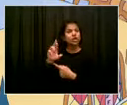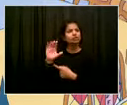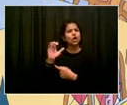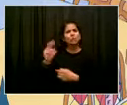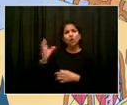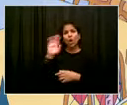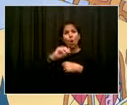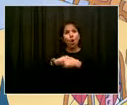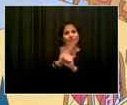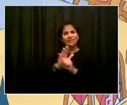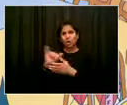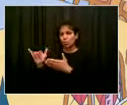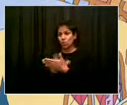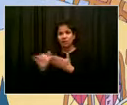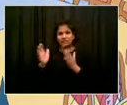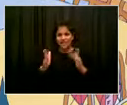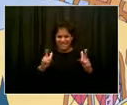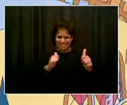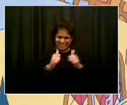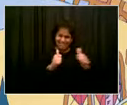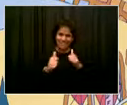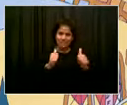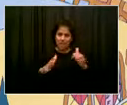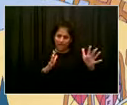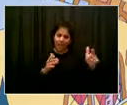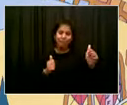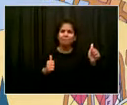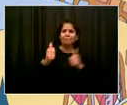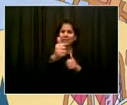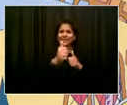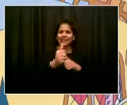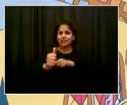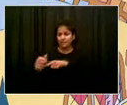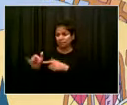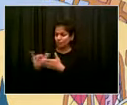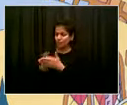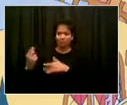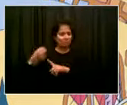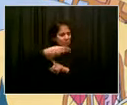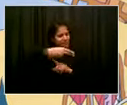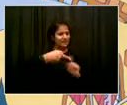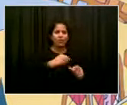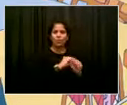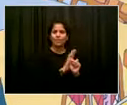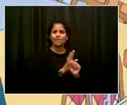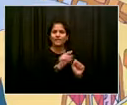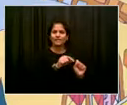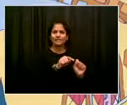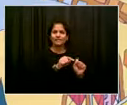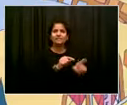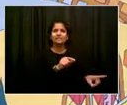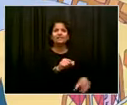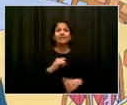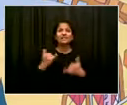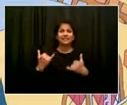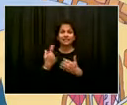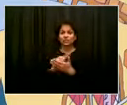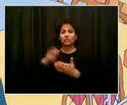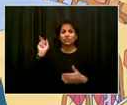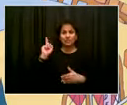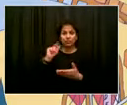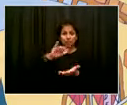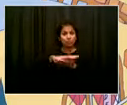Every conceivable approach to getting people vaccinated, we'll do it. This week, last week, school vaccination sites. We have pop-up